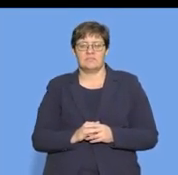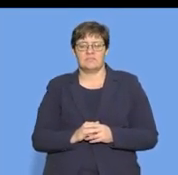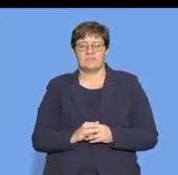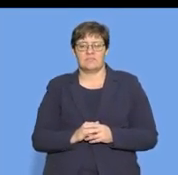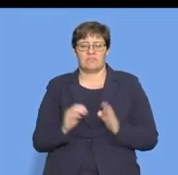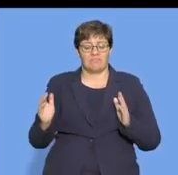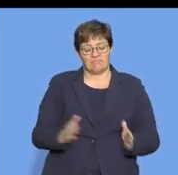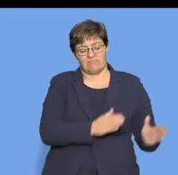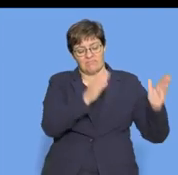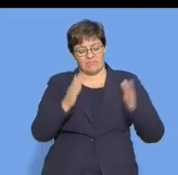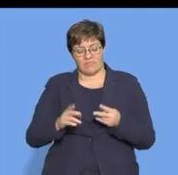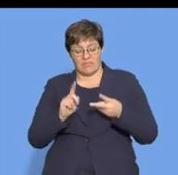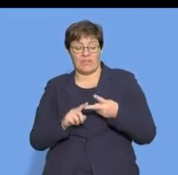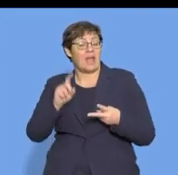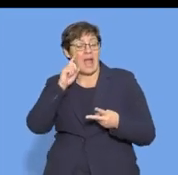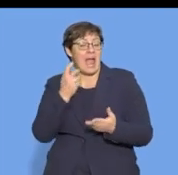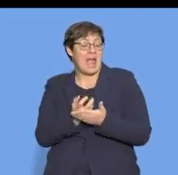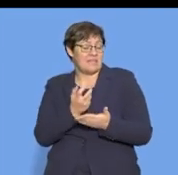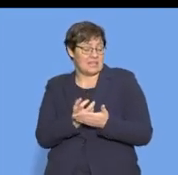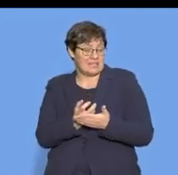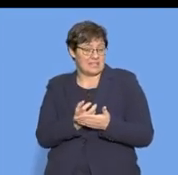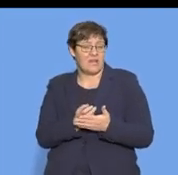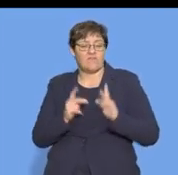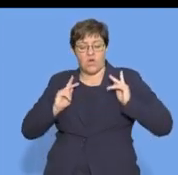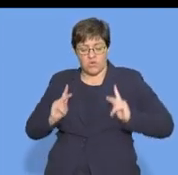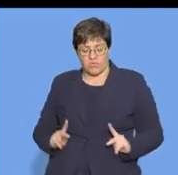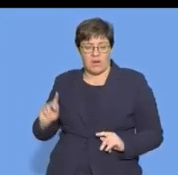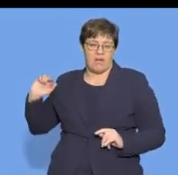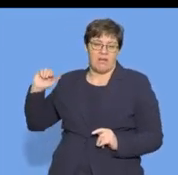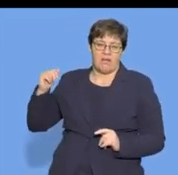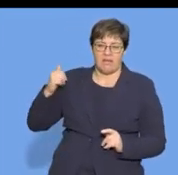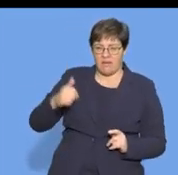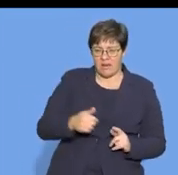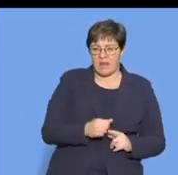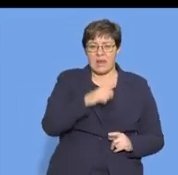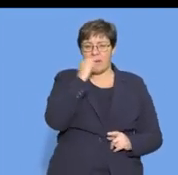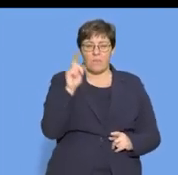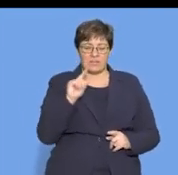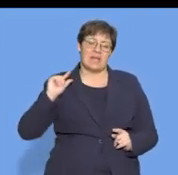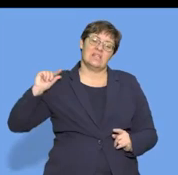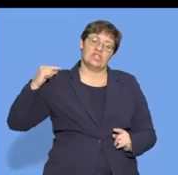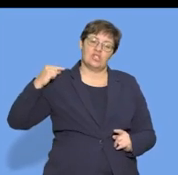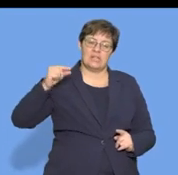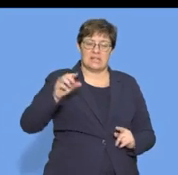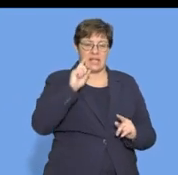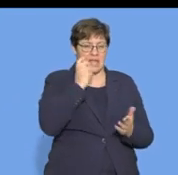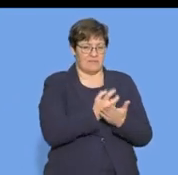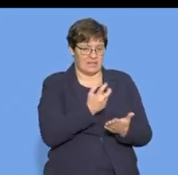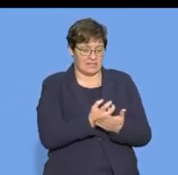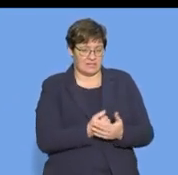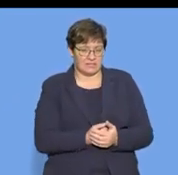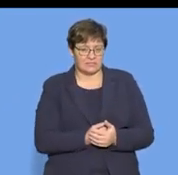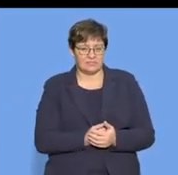Then the next source of evidence that we find for human evolution is what we call genetic